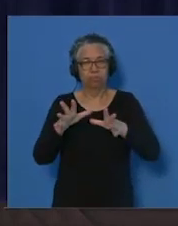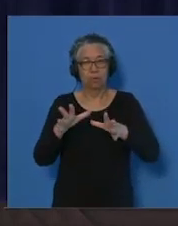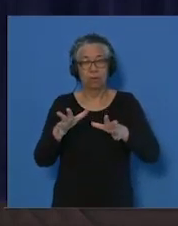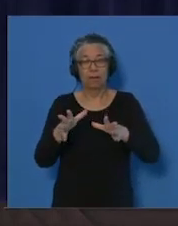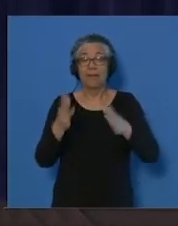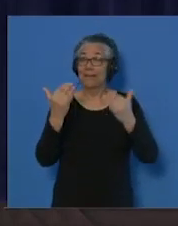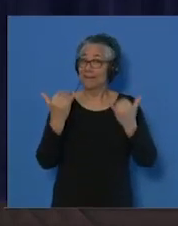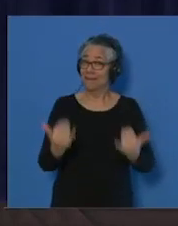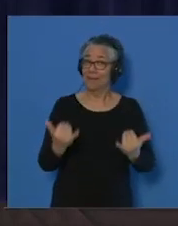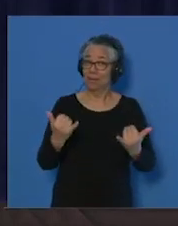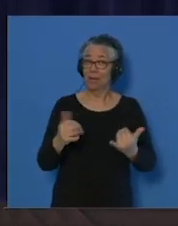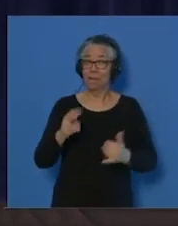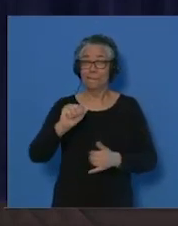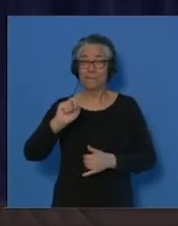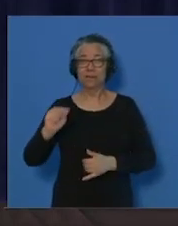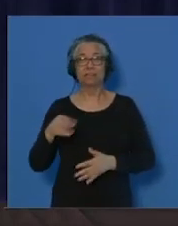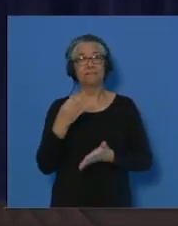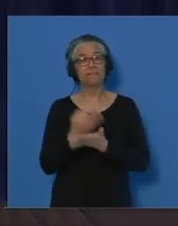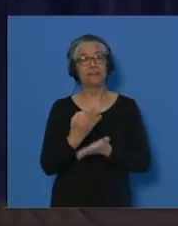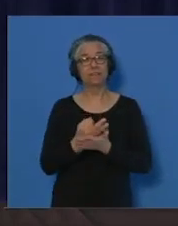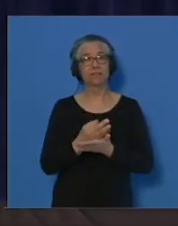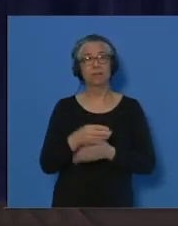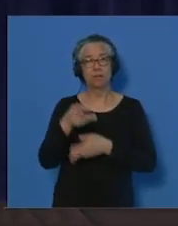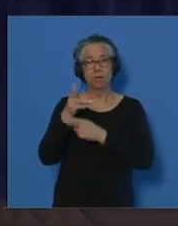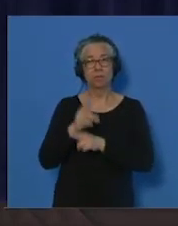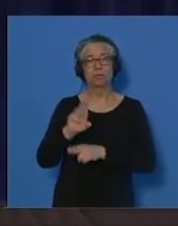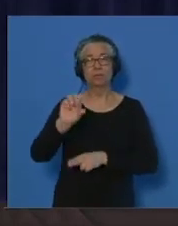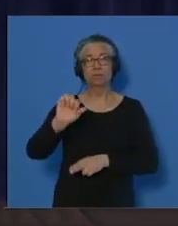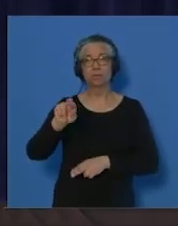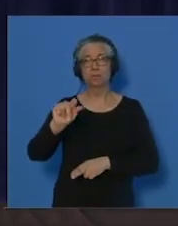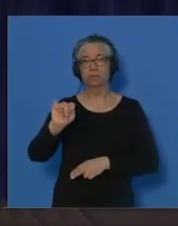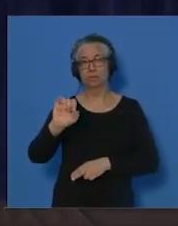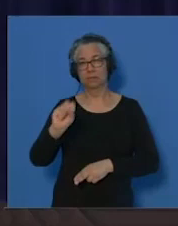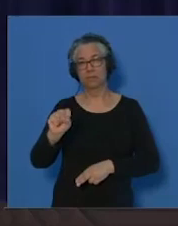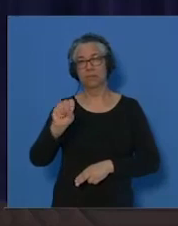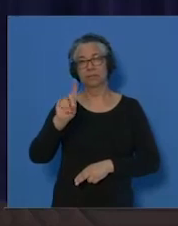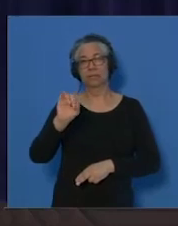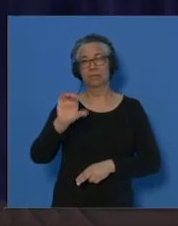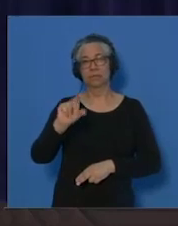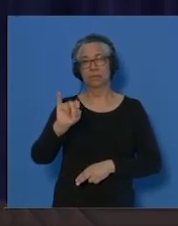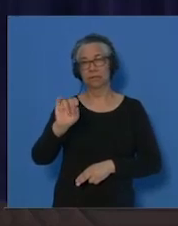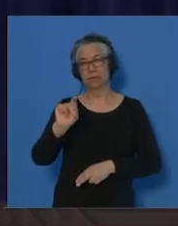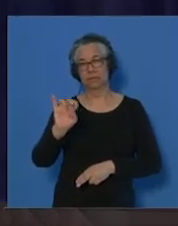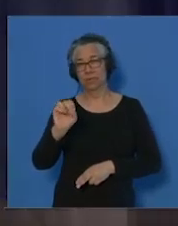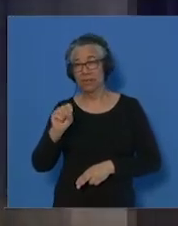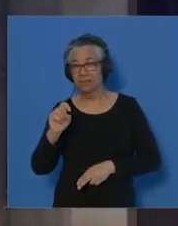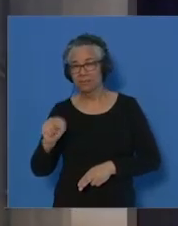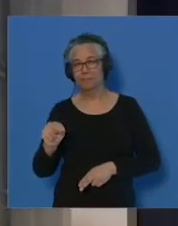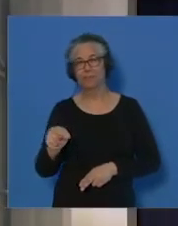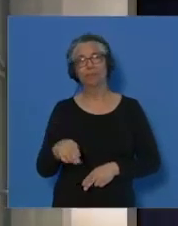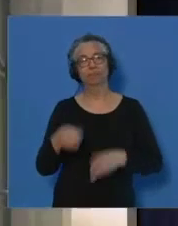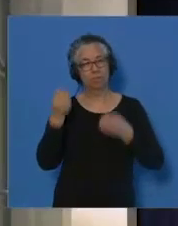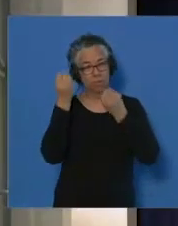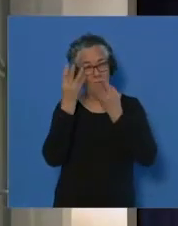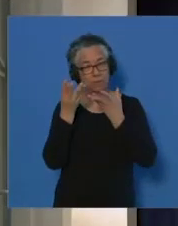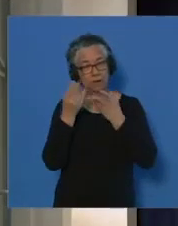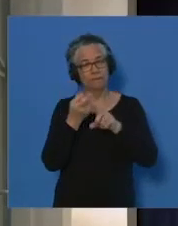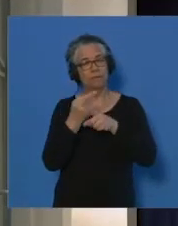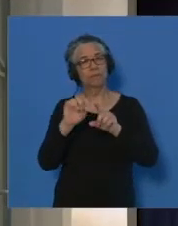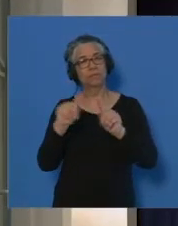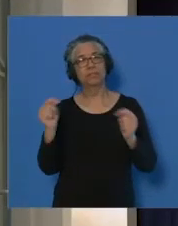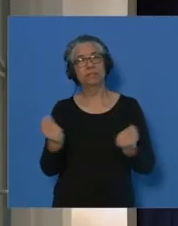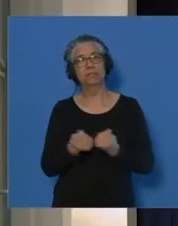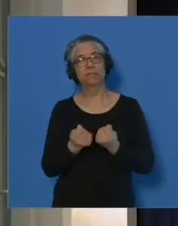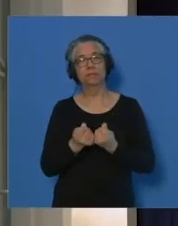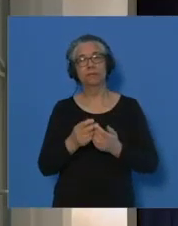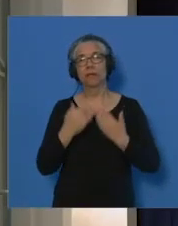now is the Minister of Finance, the Honorable Curtis Dickinson, with an update on the work being done with his team. Minister? Thank you, Premier. I'll bring the mic